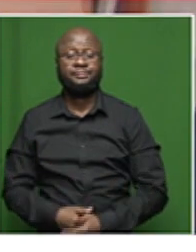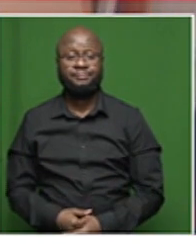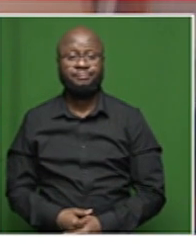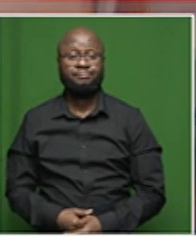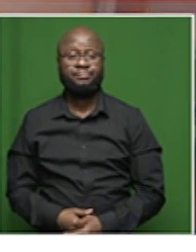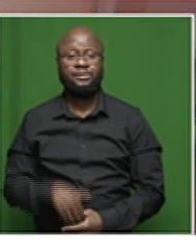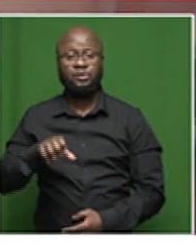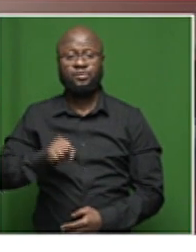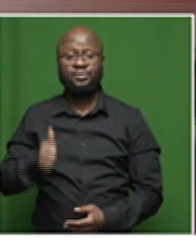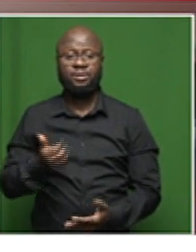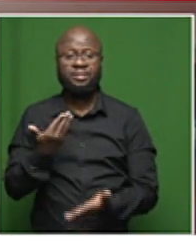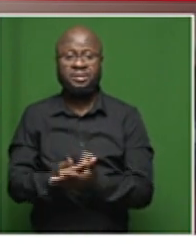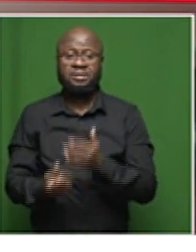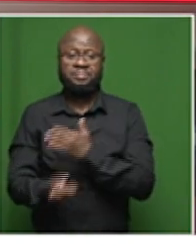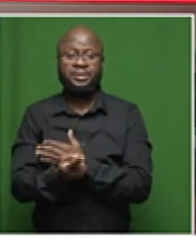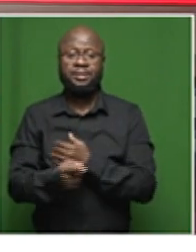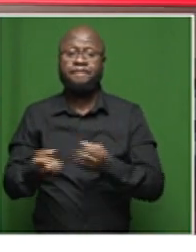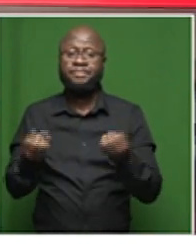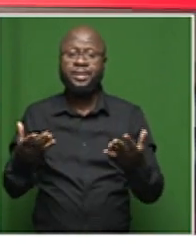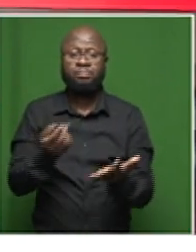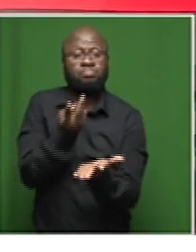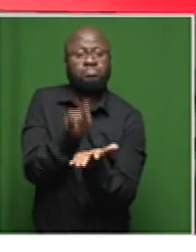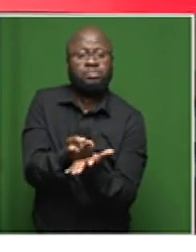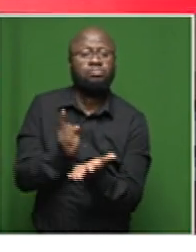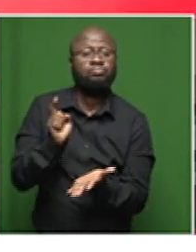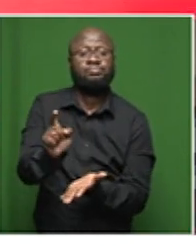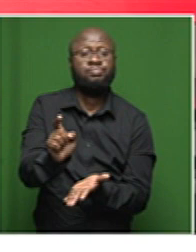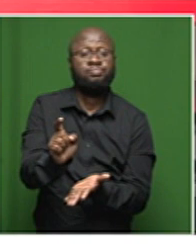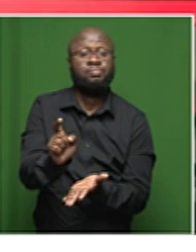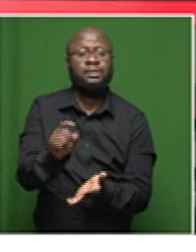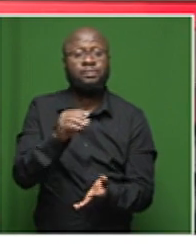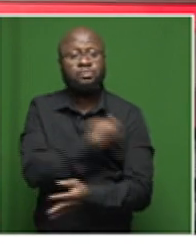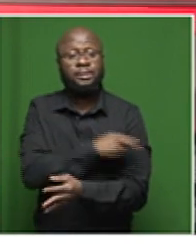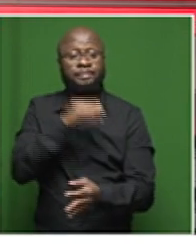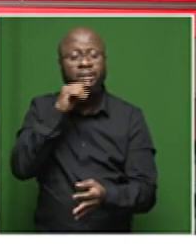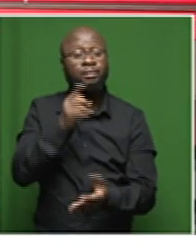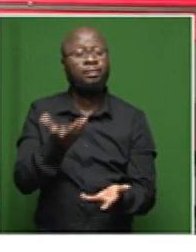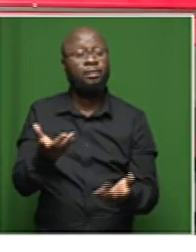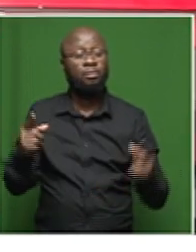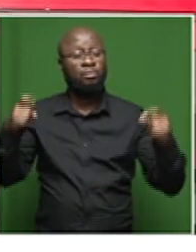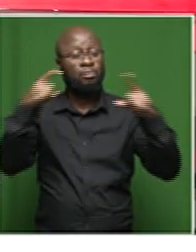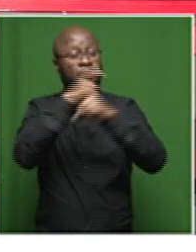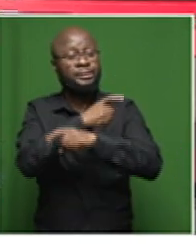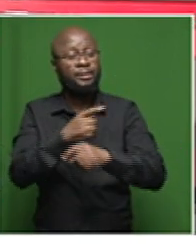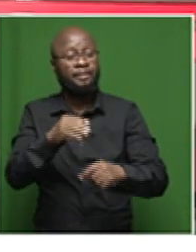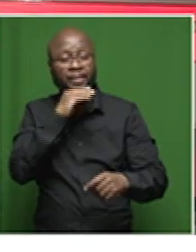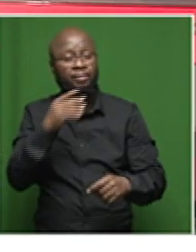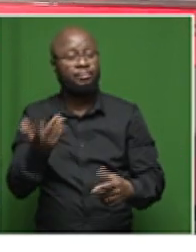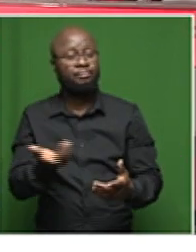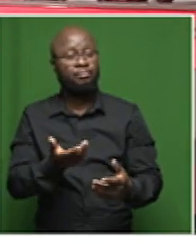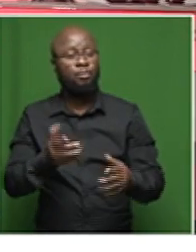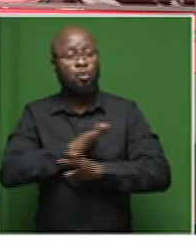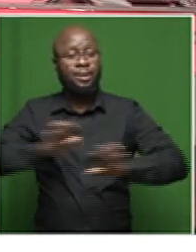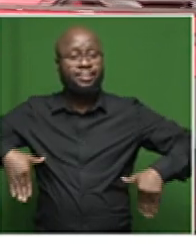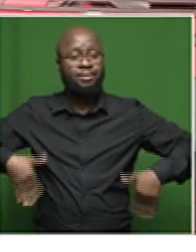sometimes find that a lot of patients that present are ones that present with the complications of having undiagnosed high blood pressure? So